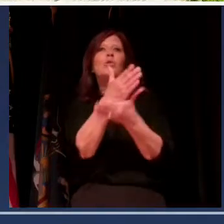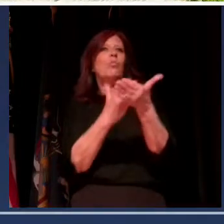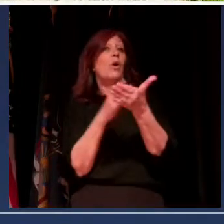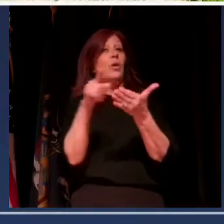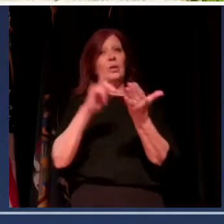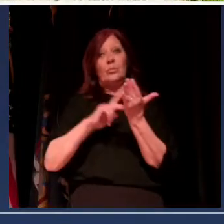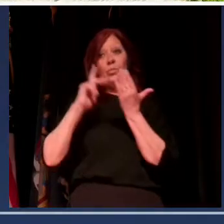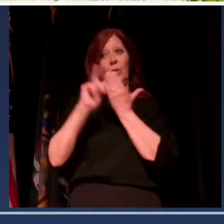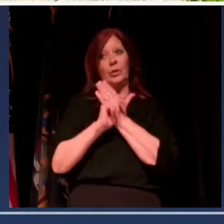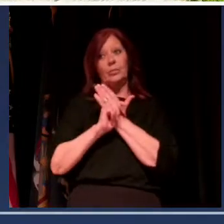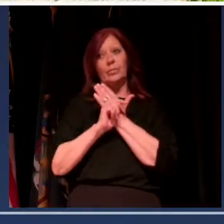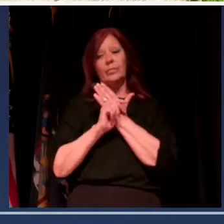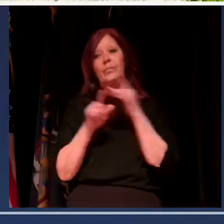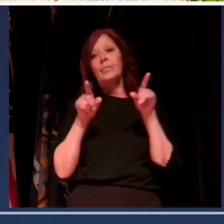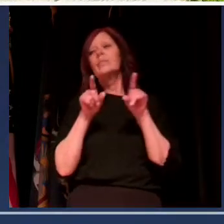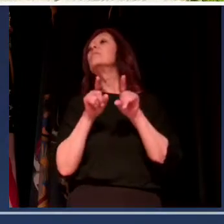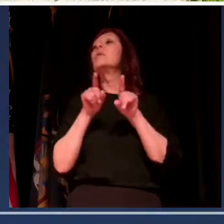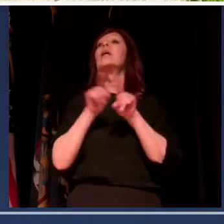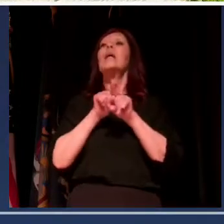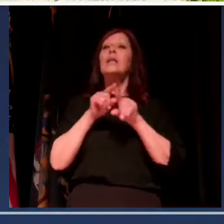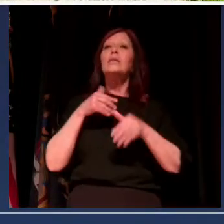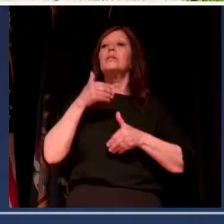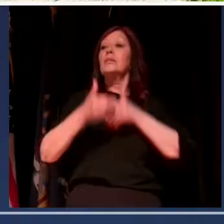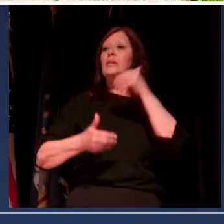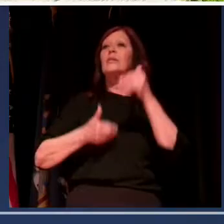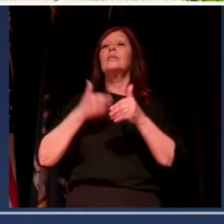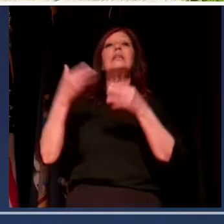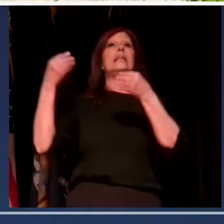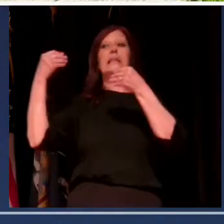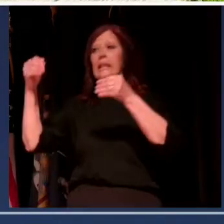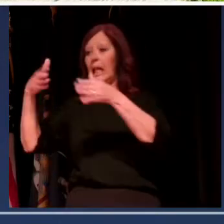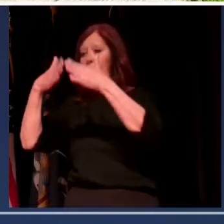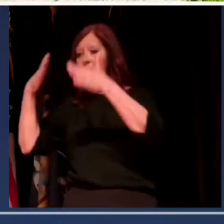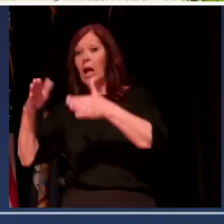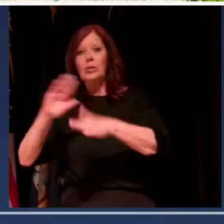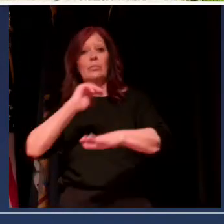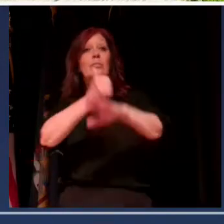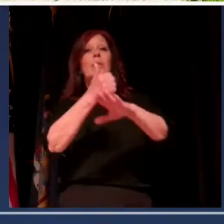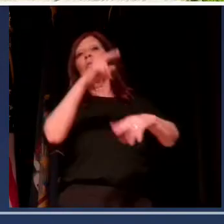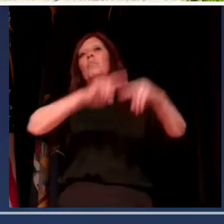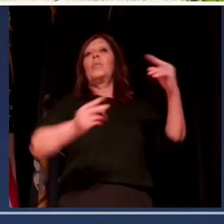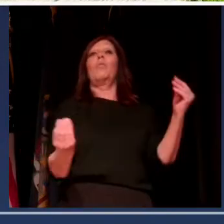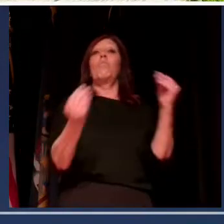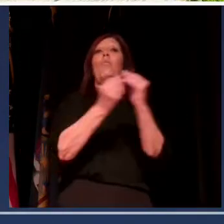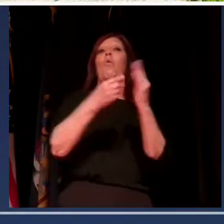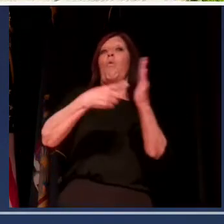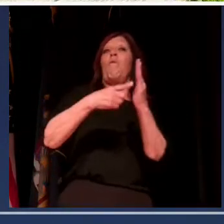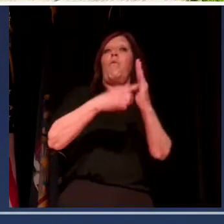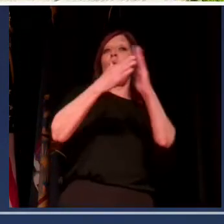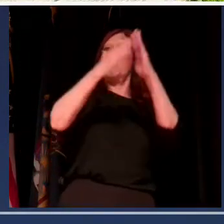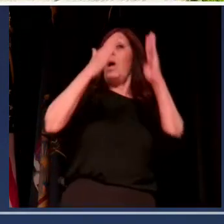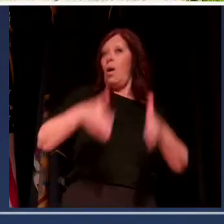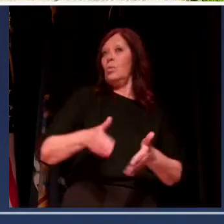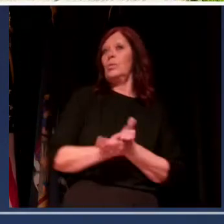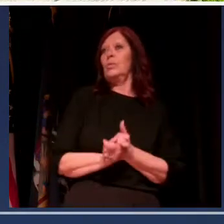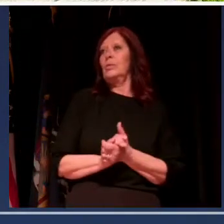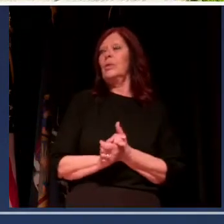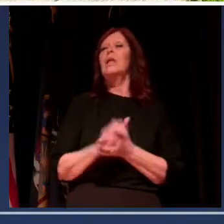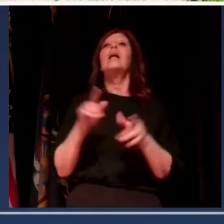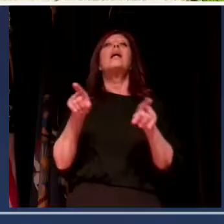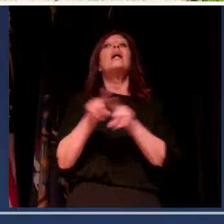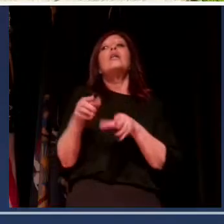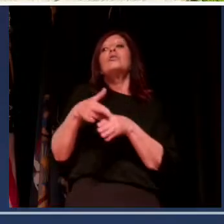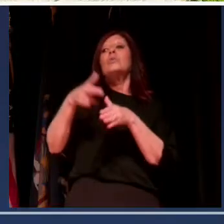initiative, as we will recycle proceeds from the sale of these homes to build more affordable houses in Erie County. As a result